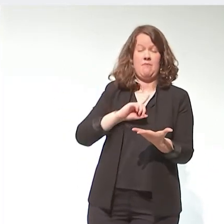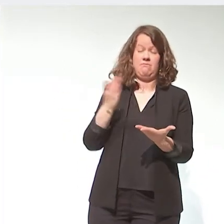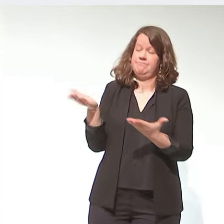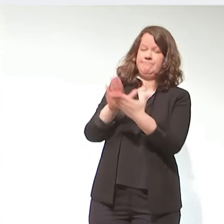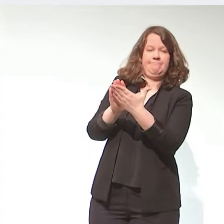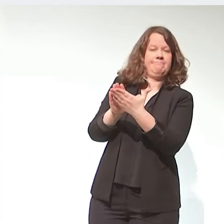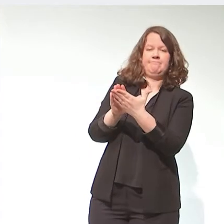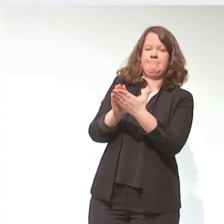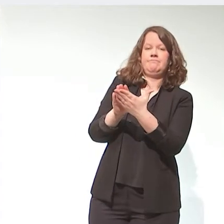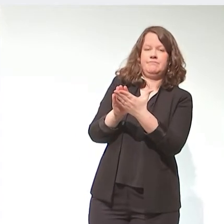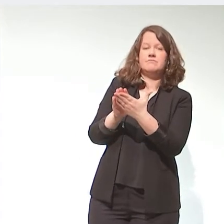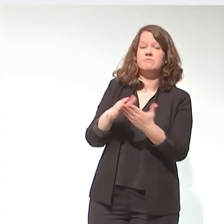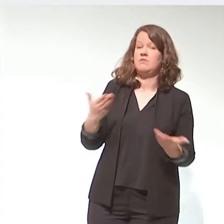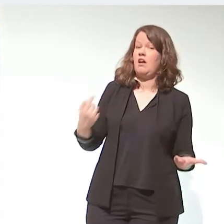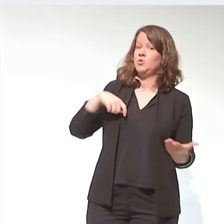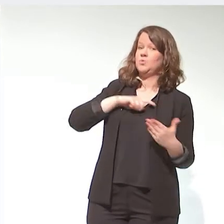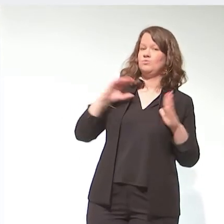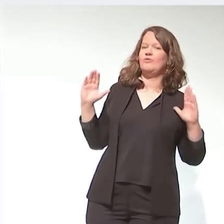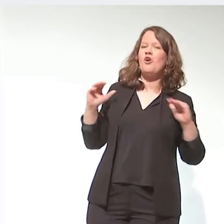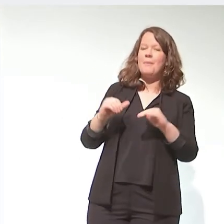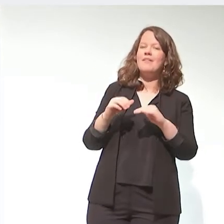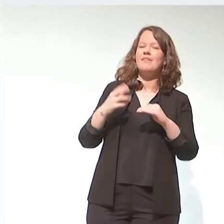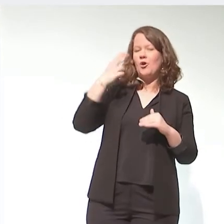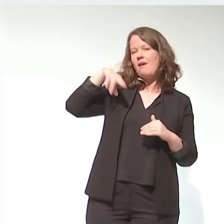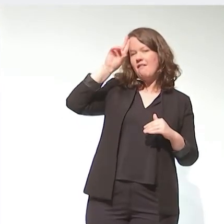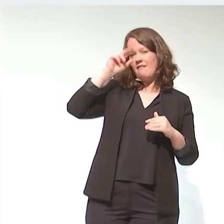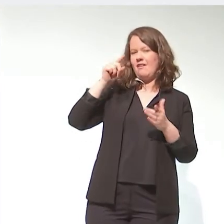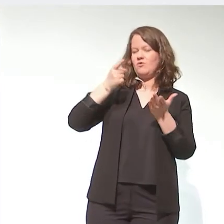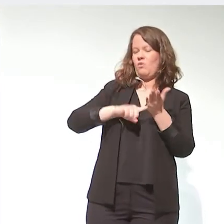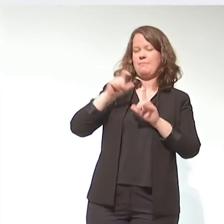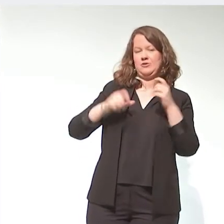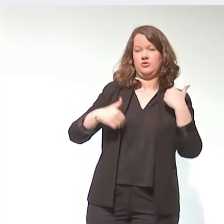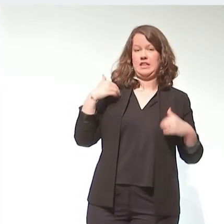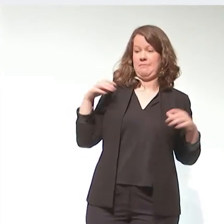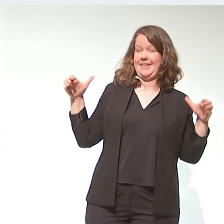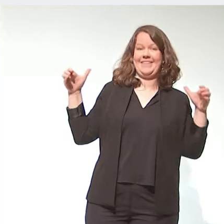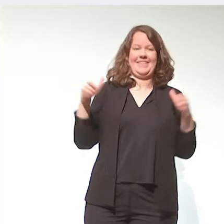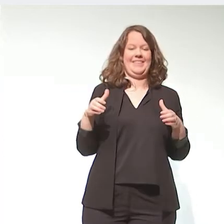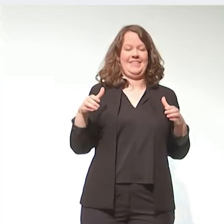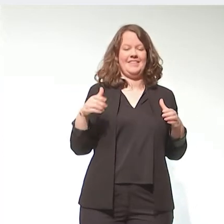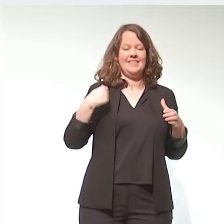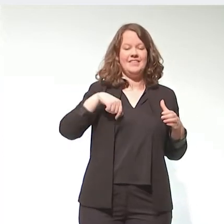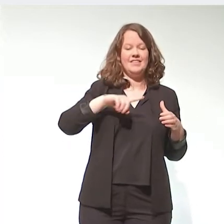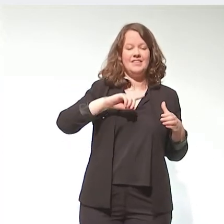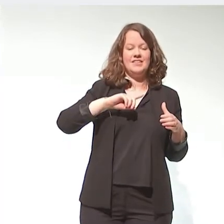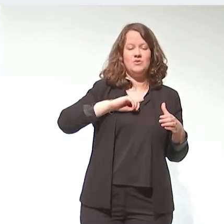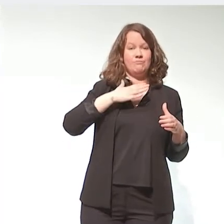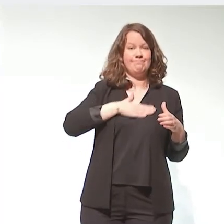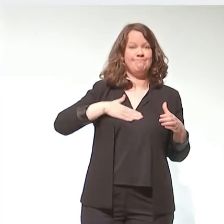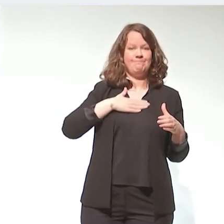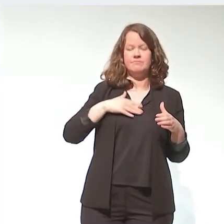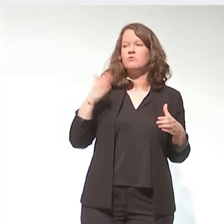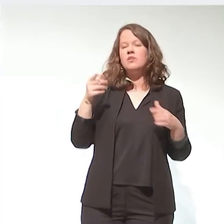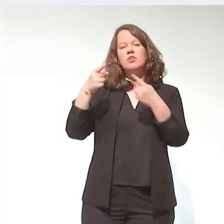labor market. And as we talk about women, I must say that in our forum is very